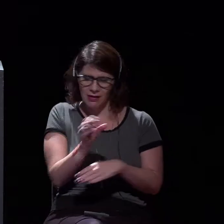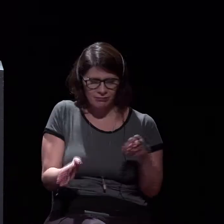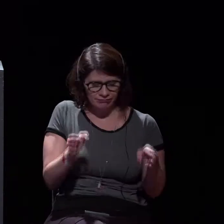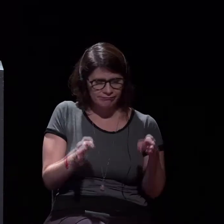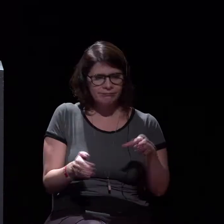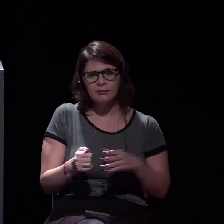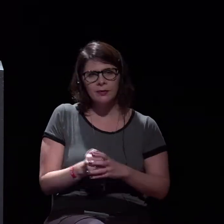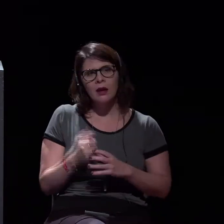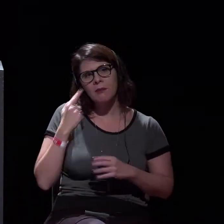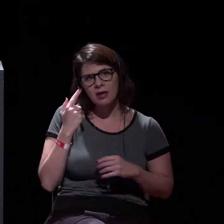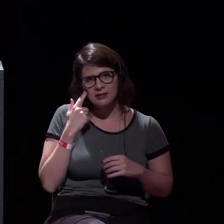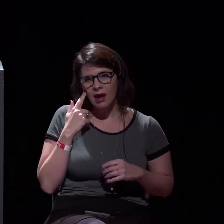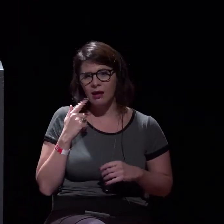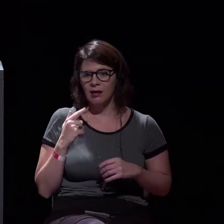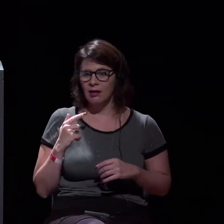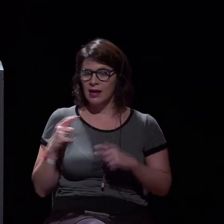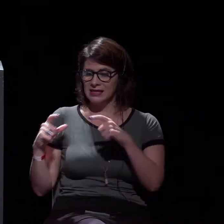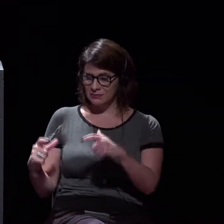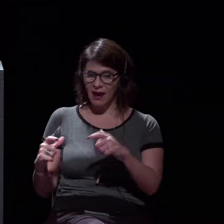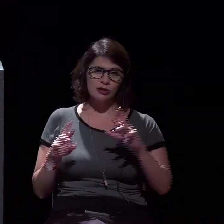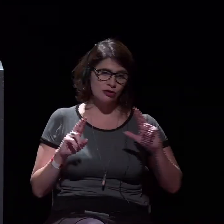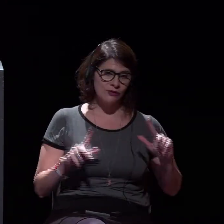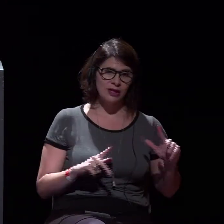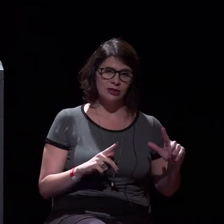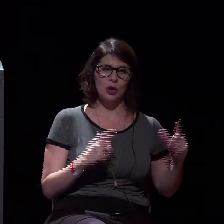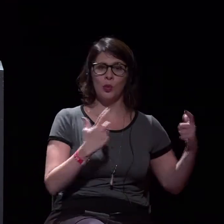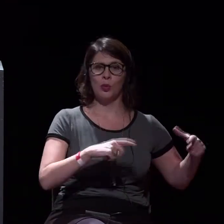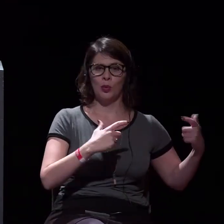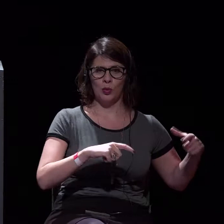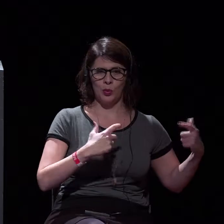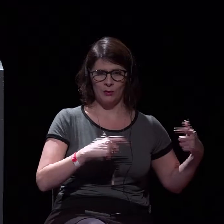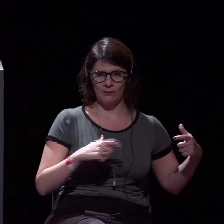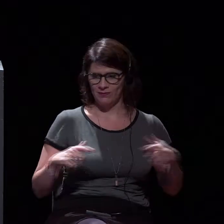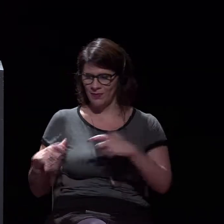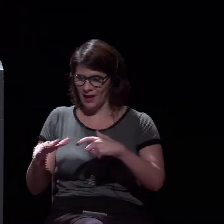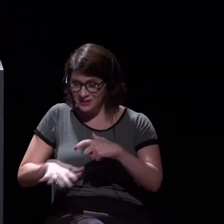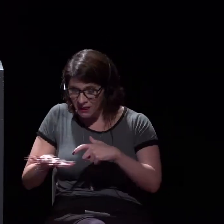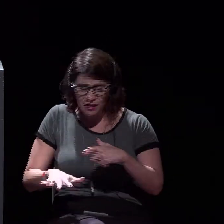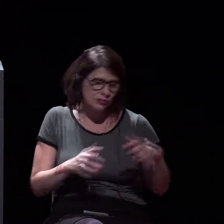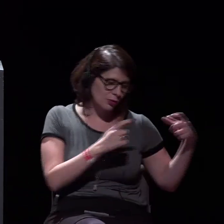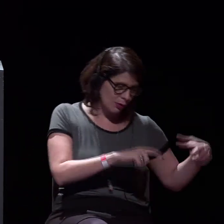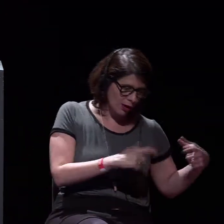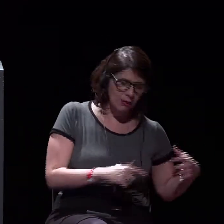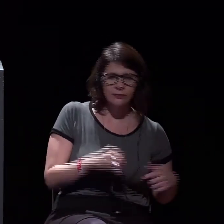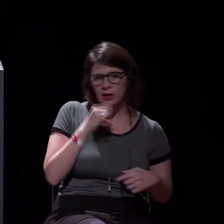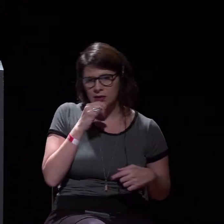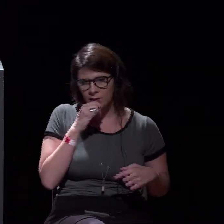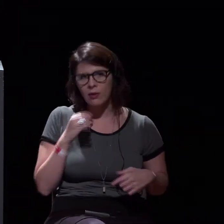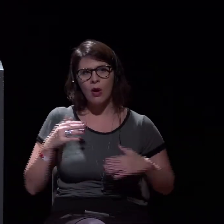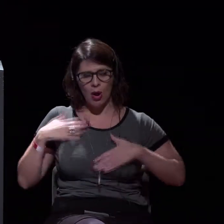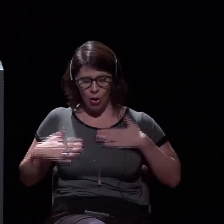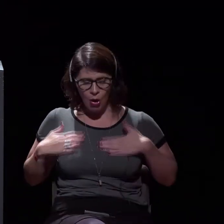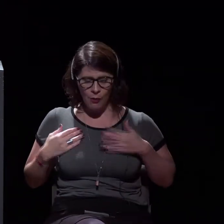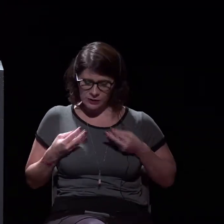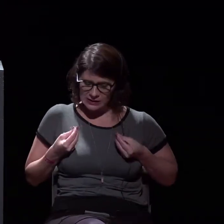place, an interest in the body, in the sensorium, and notions of affect and experience, the